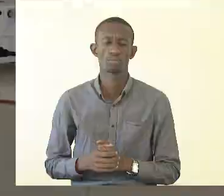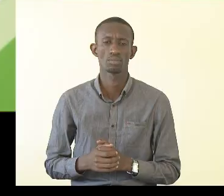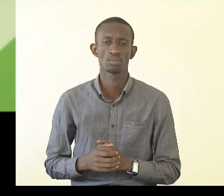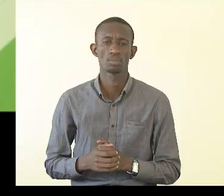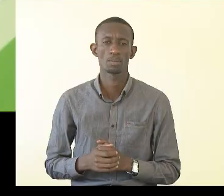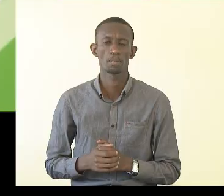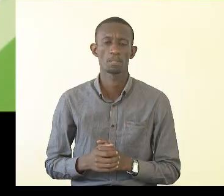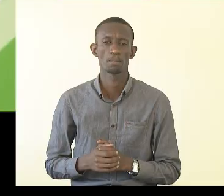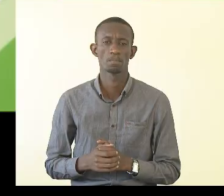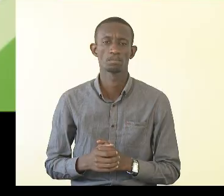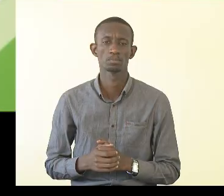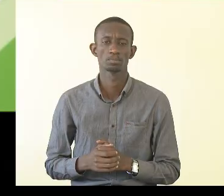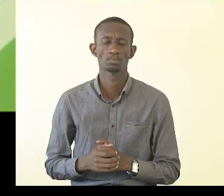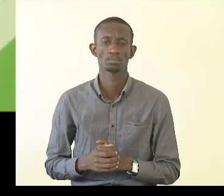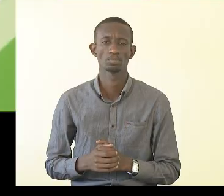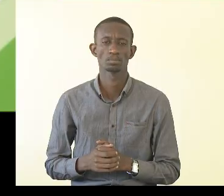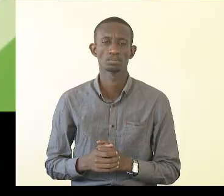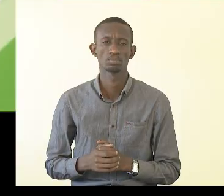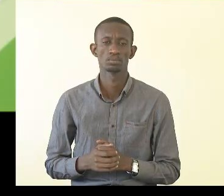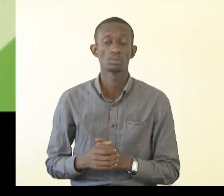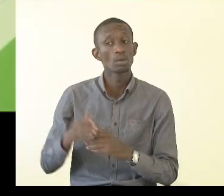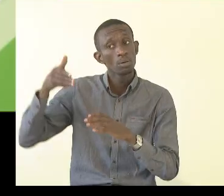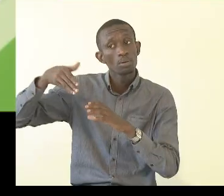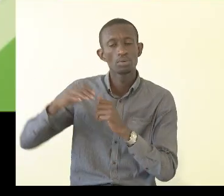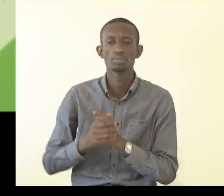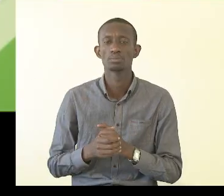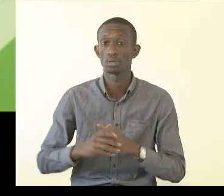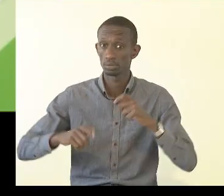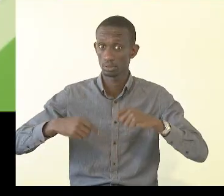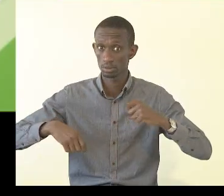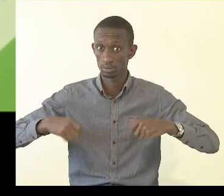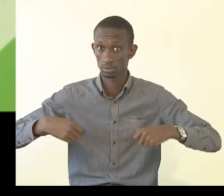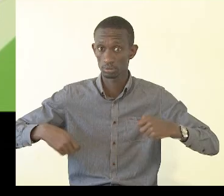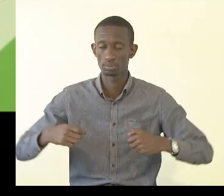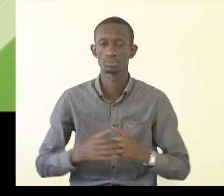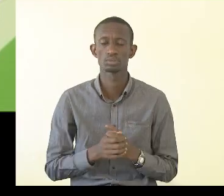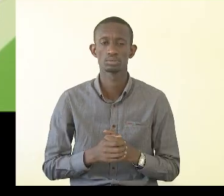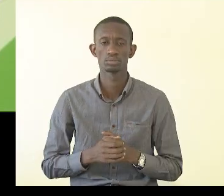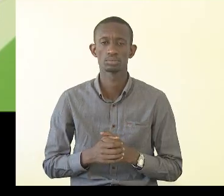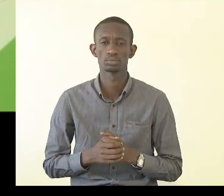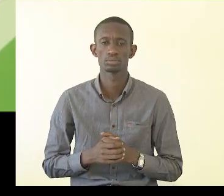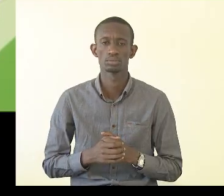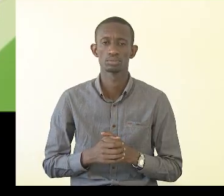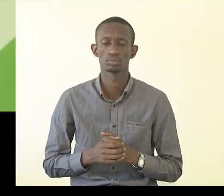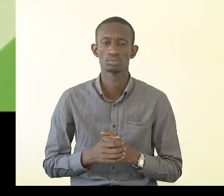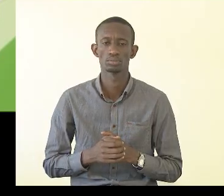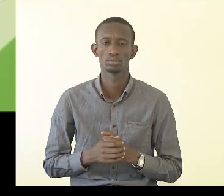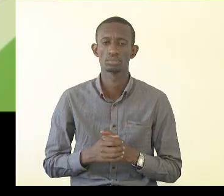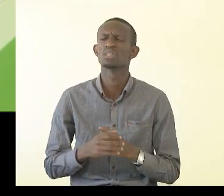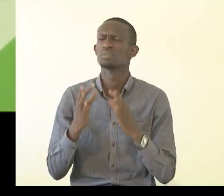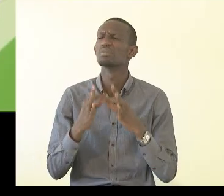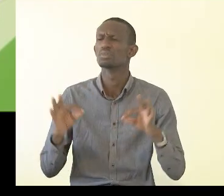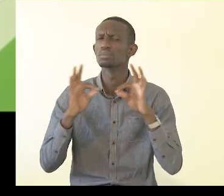charged always. In the reaction to form nitrobenzene, this is the reaction, it is important to